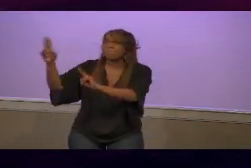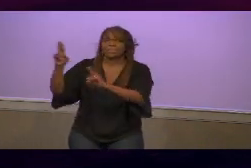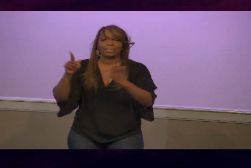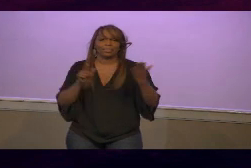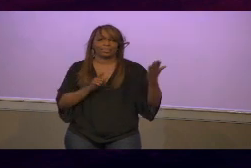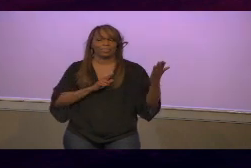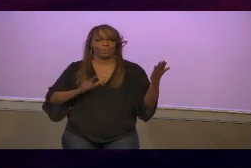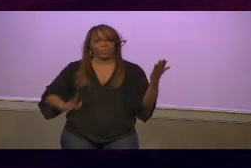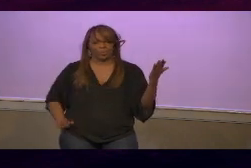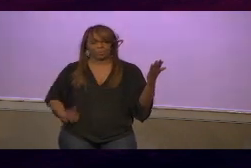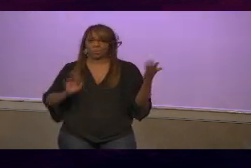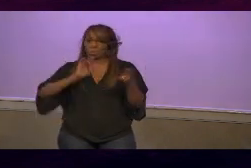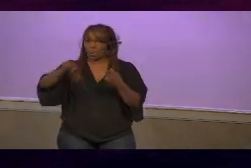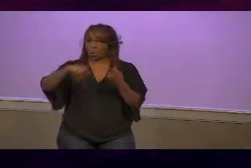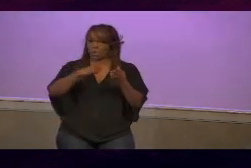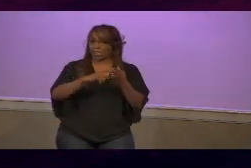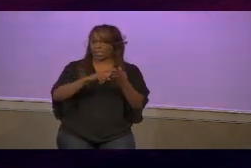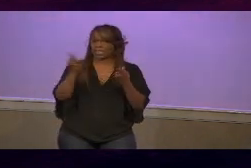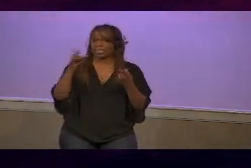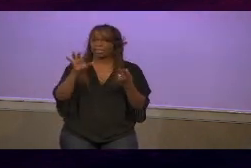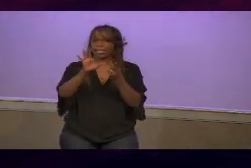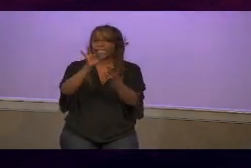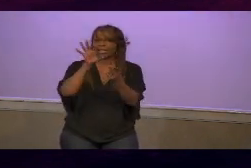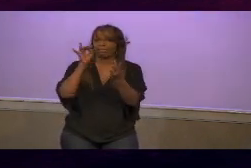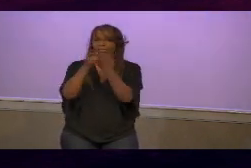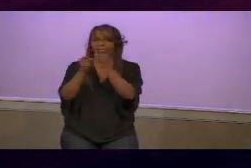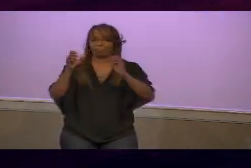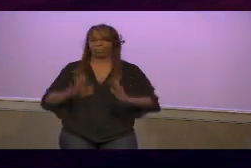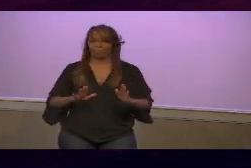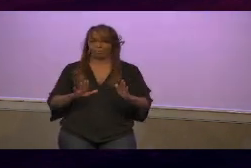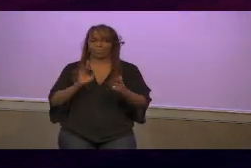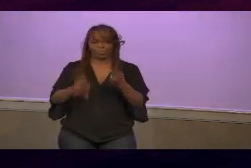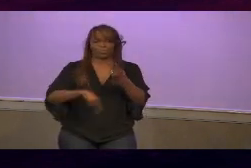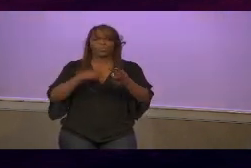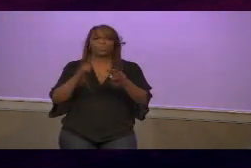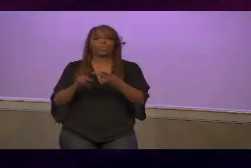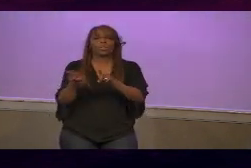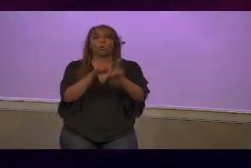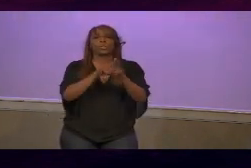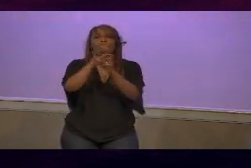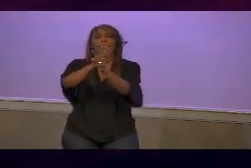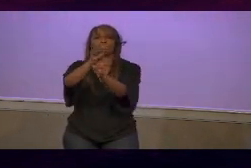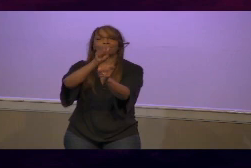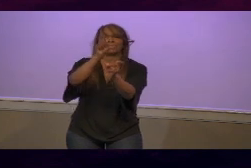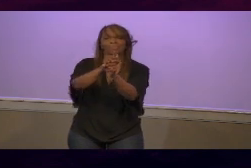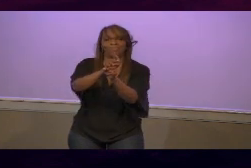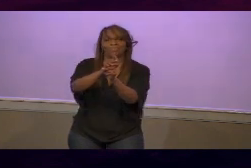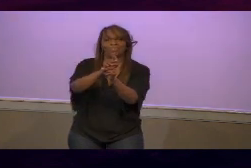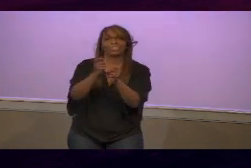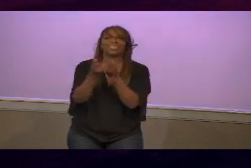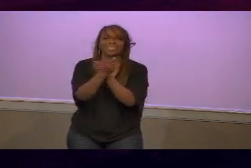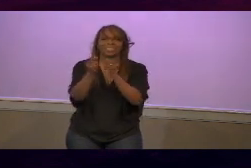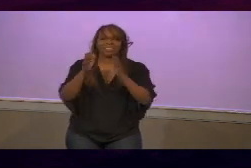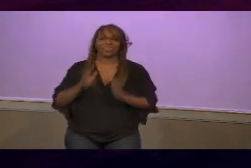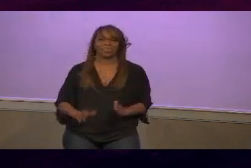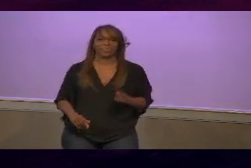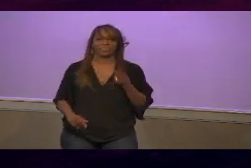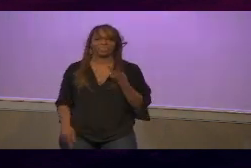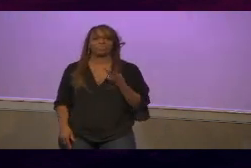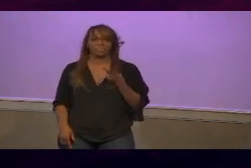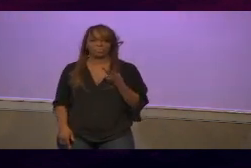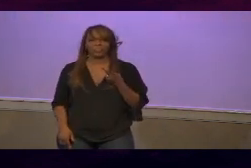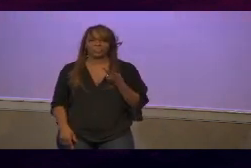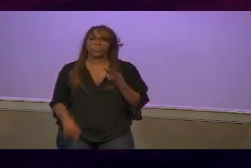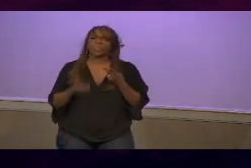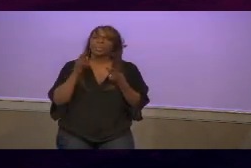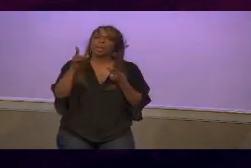only is he a selective Savior, he is a specific Savior. For